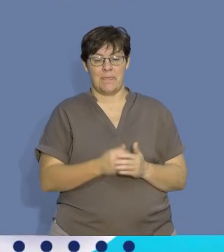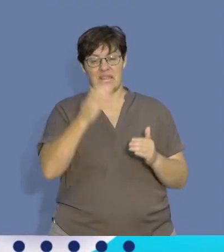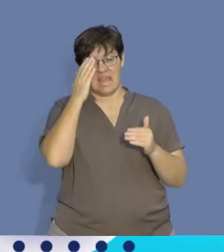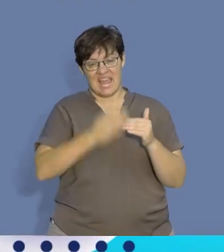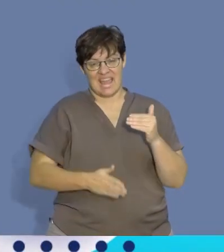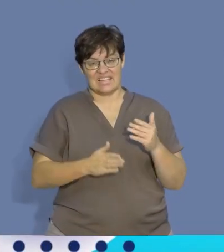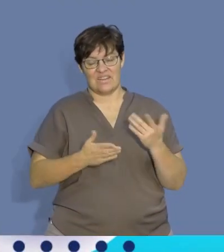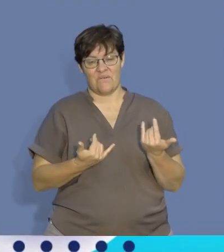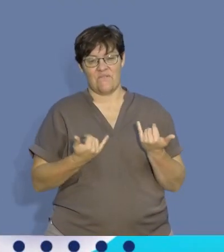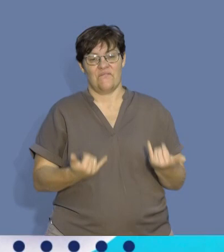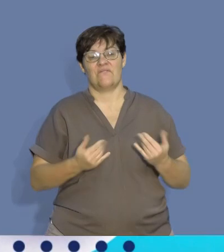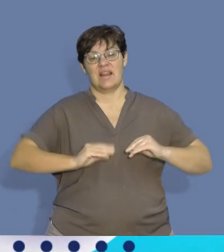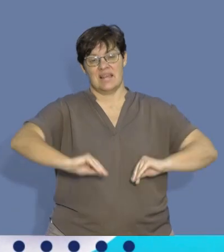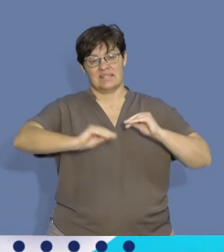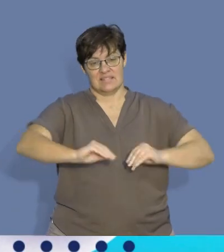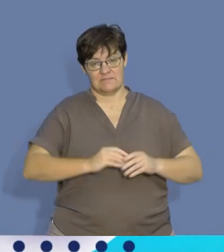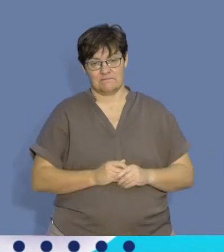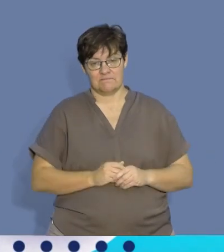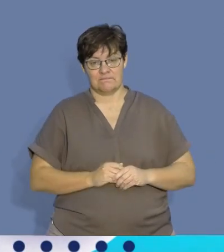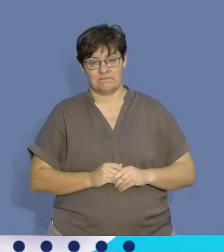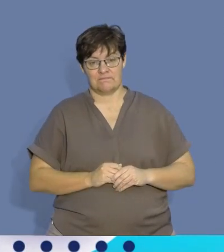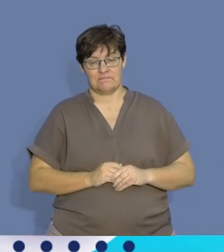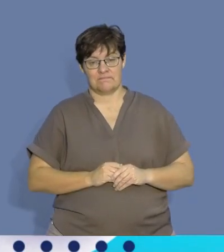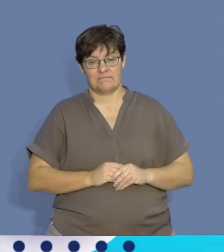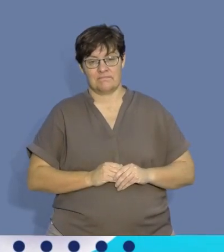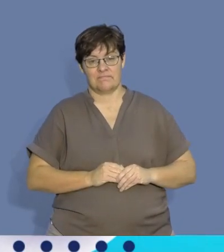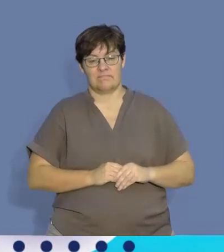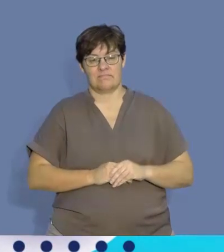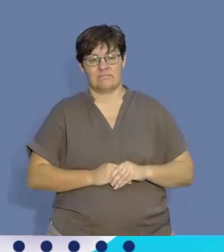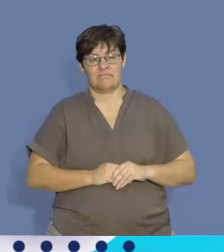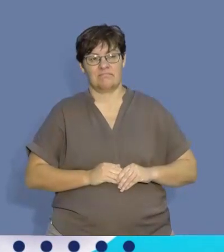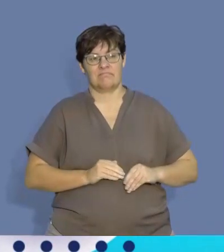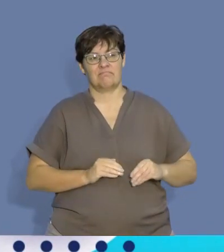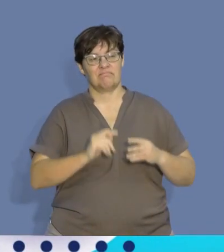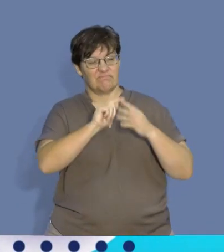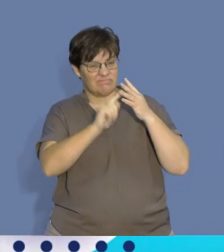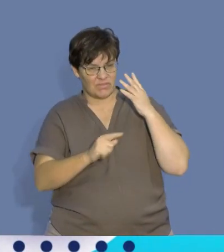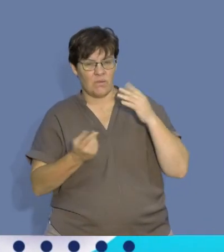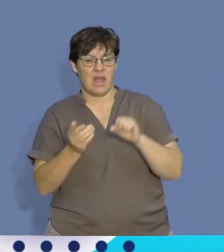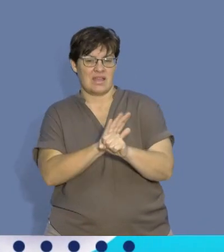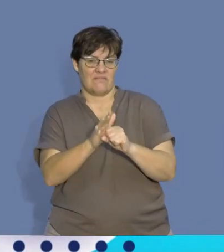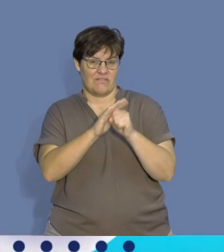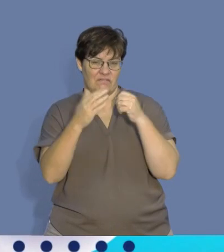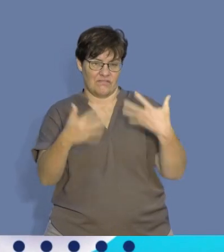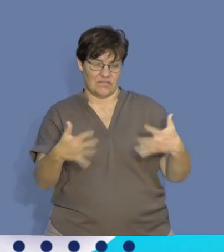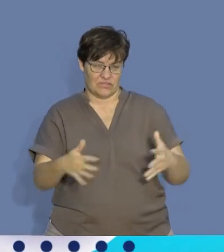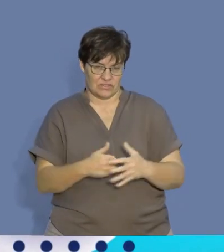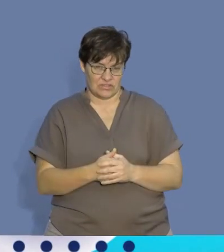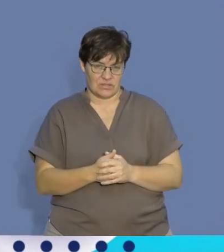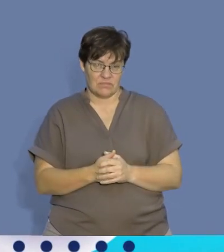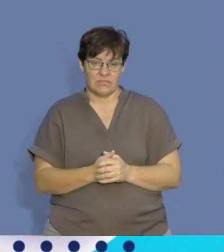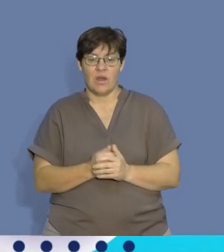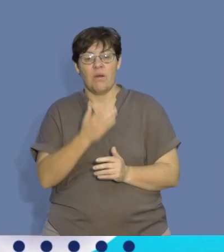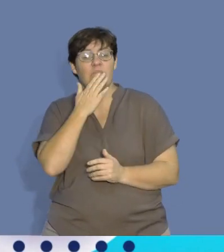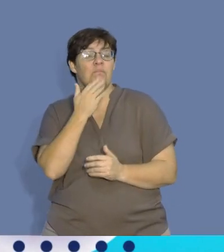on, we've come to the end of our lesson for today's lesson. Obviously, we've covered quite a bit already, but I want